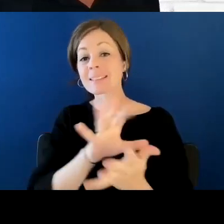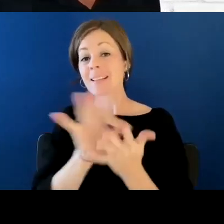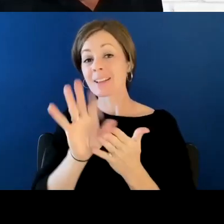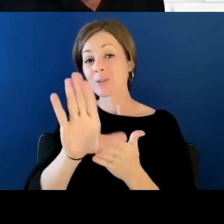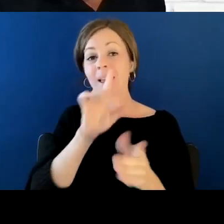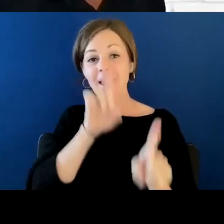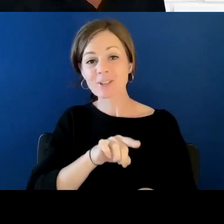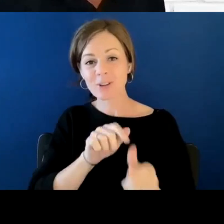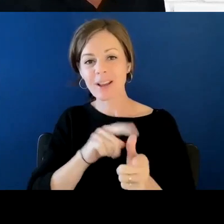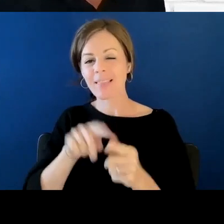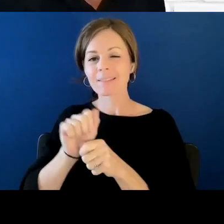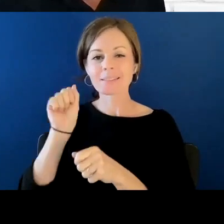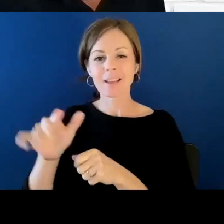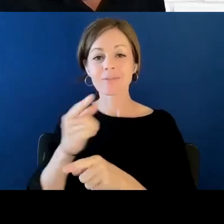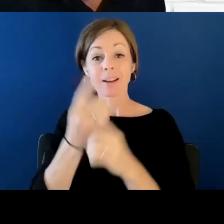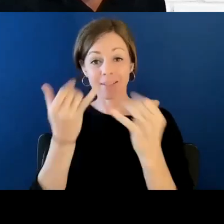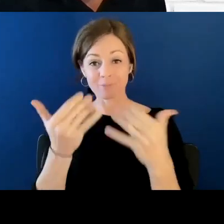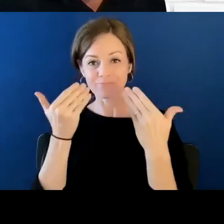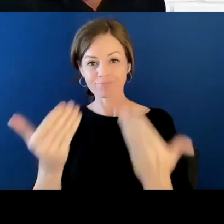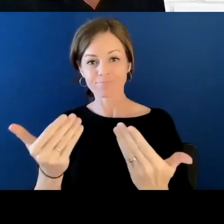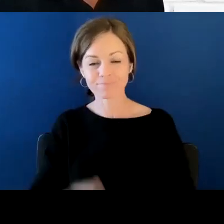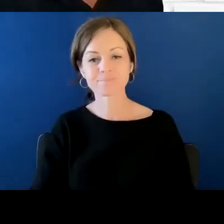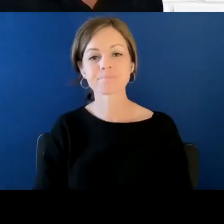please submit them at this time.